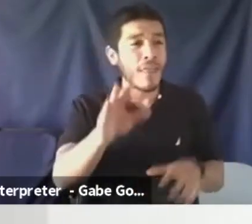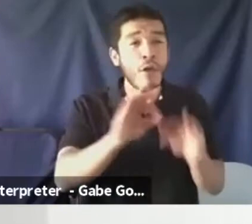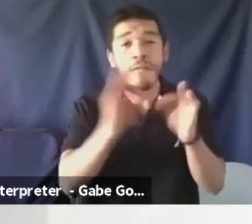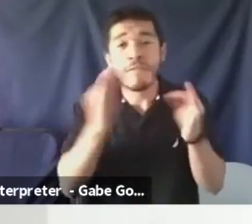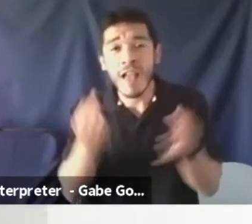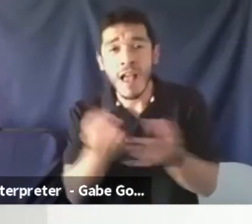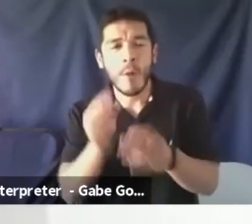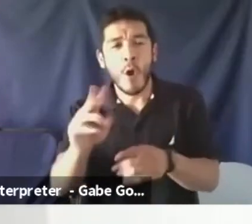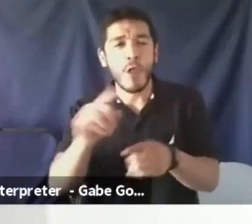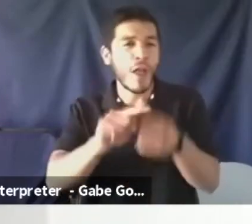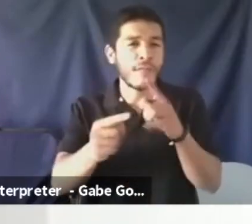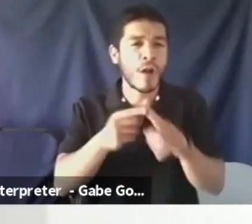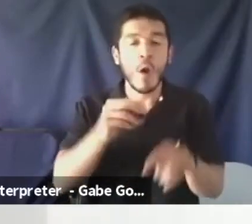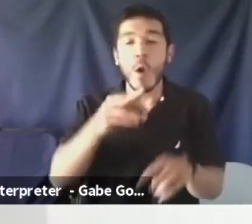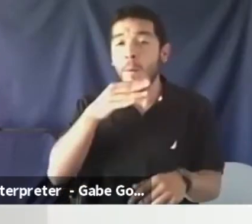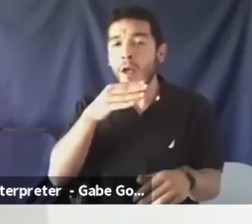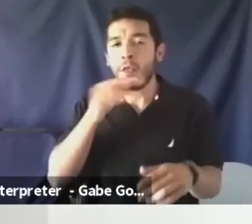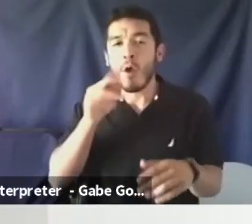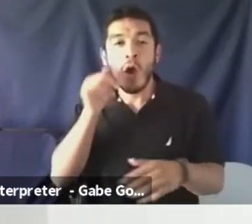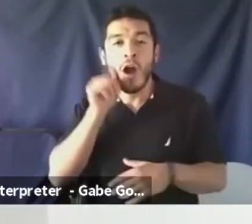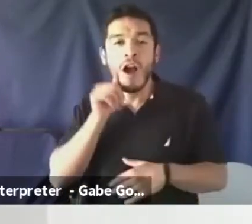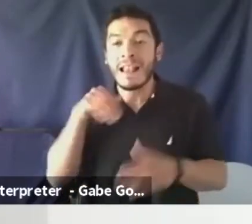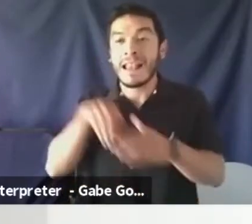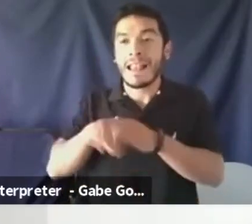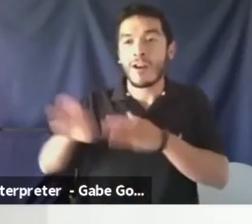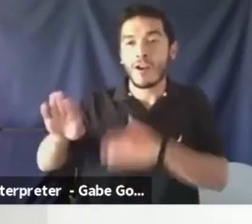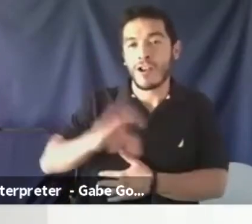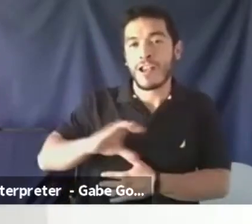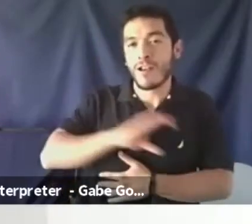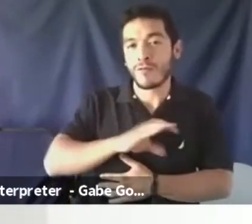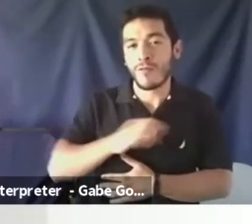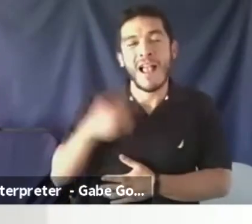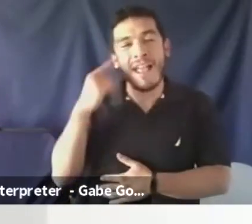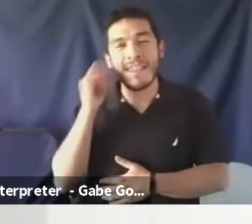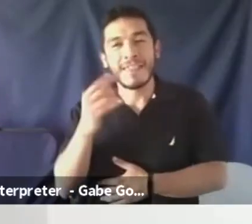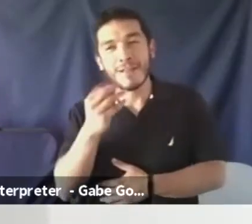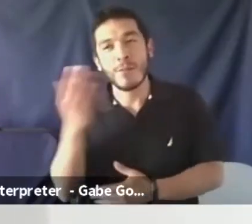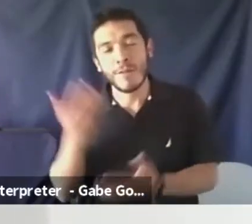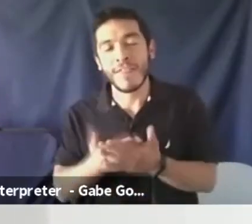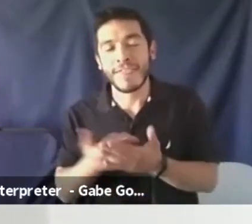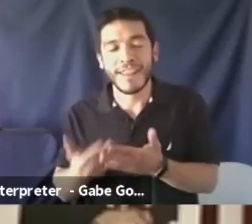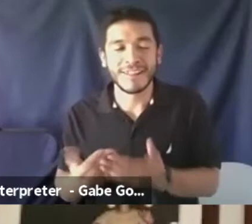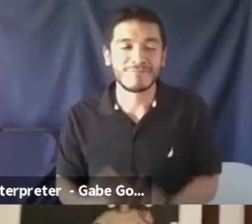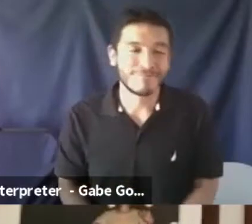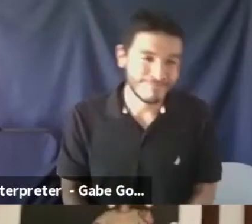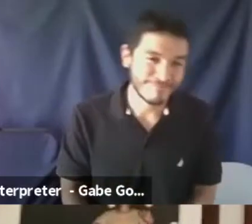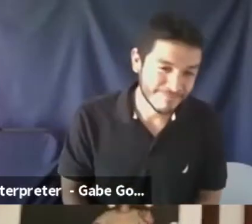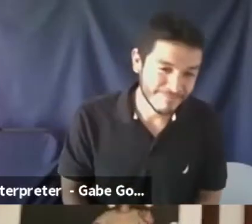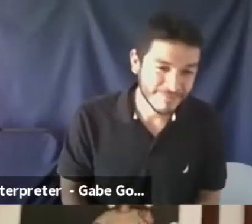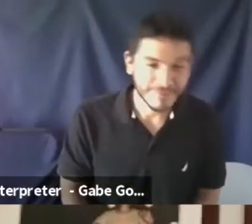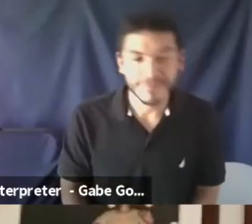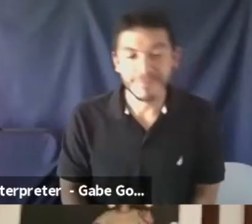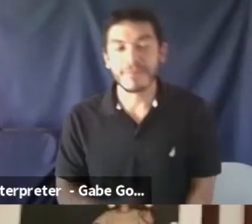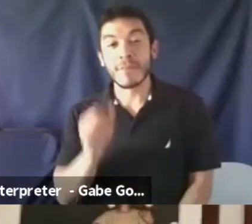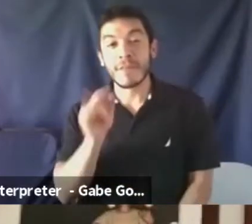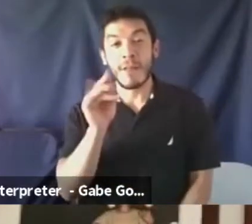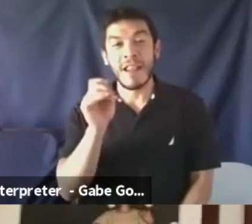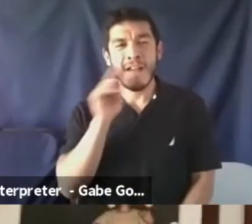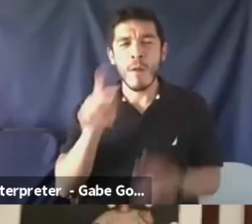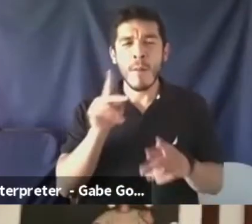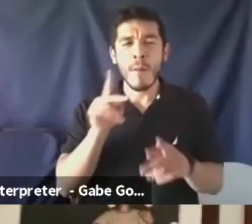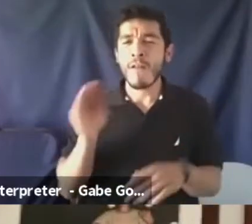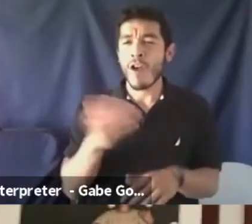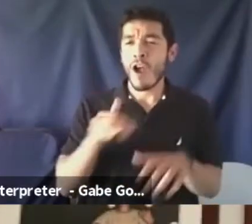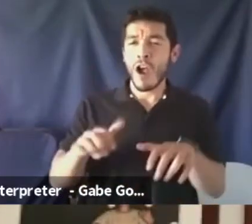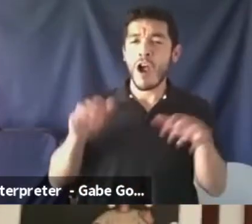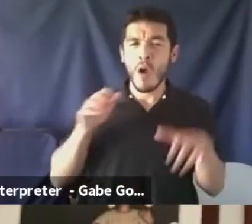or their mother or their aunt in her. So I think that's a beautiful thing. So for members of our audience who may